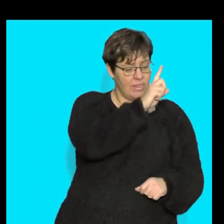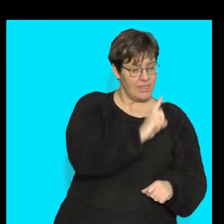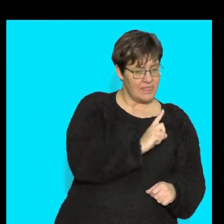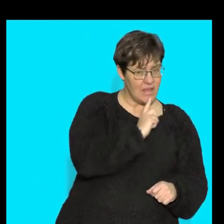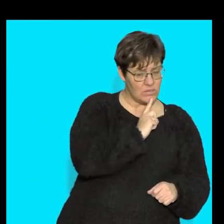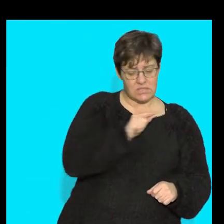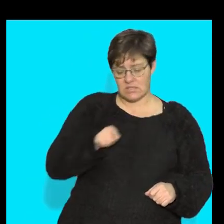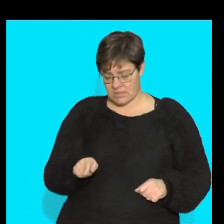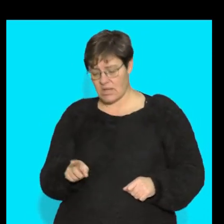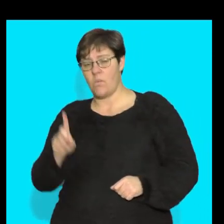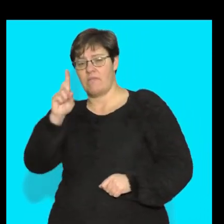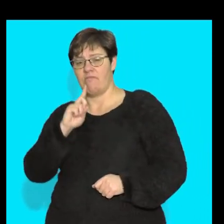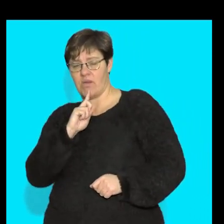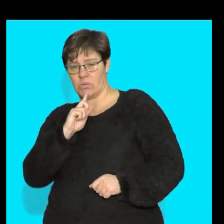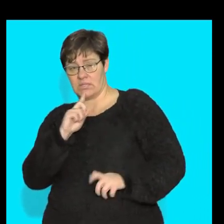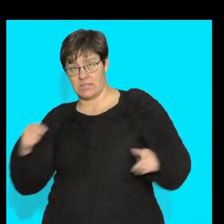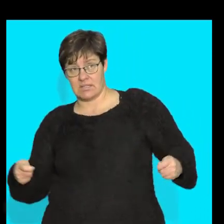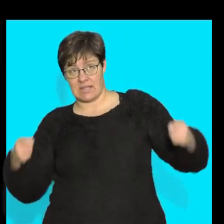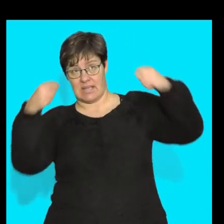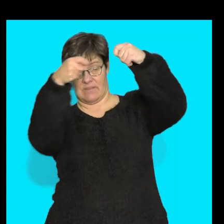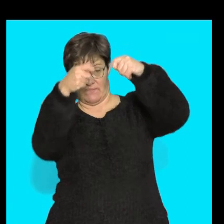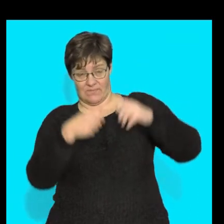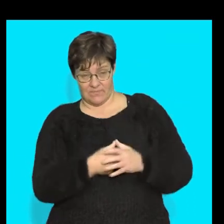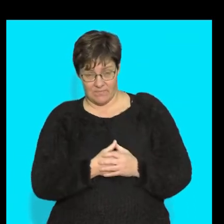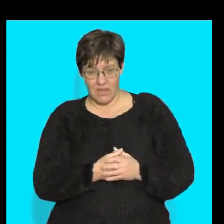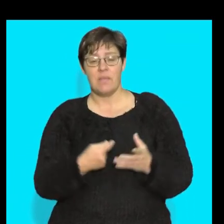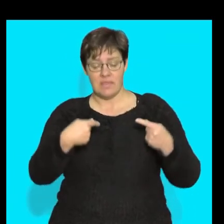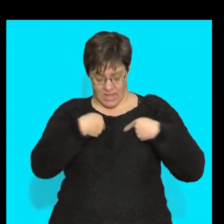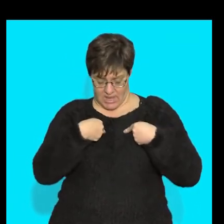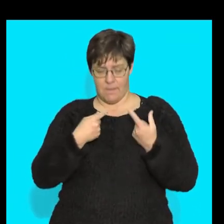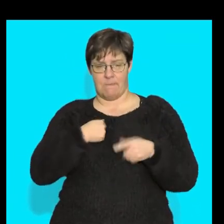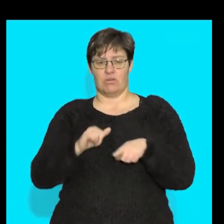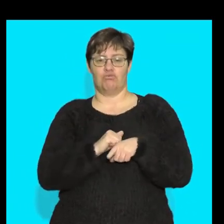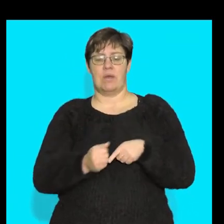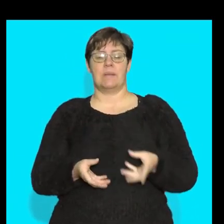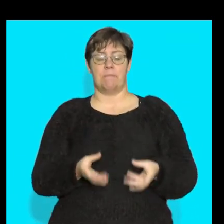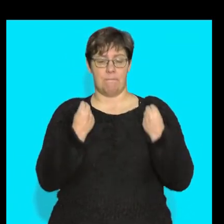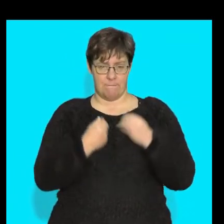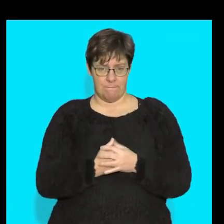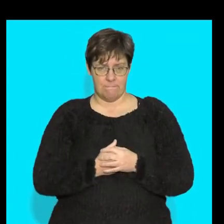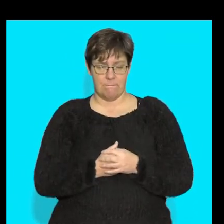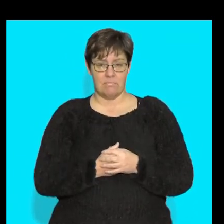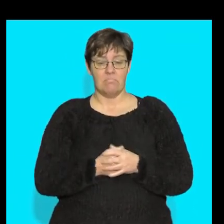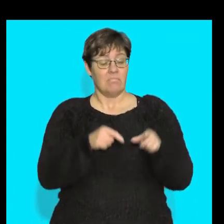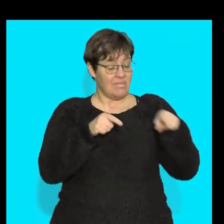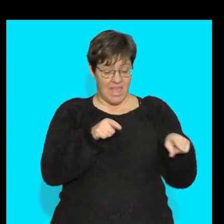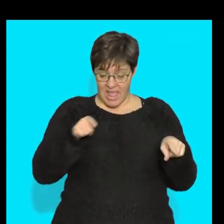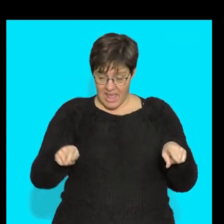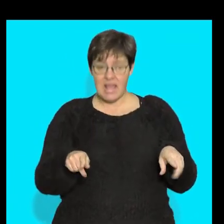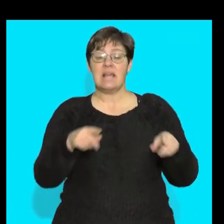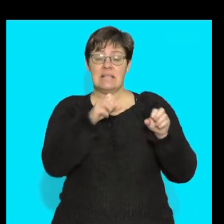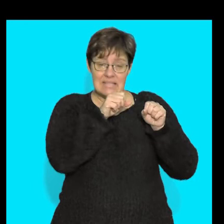and to be given training, right? Now, they commit to recruit 2